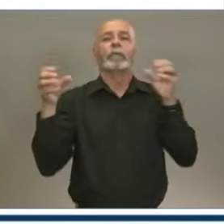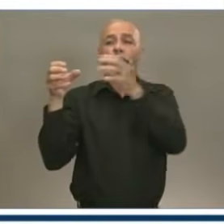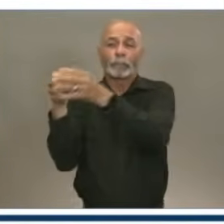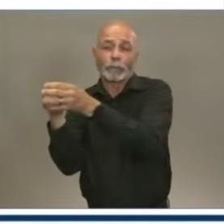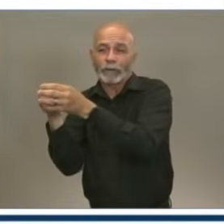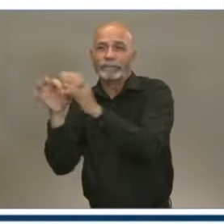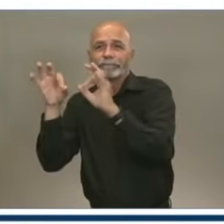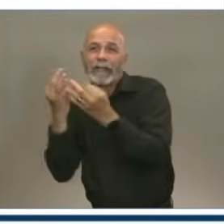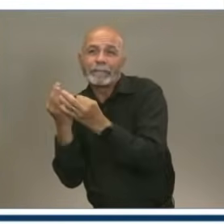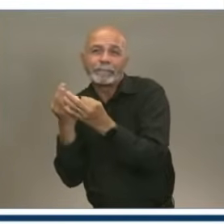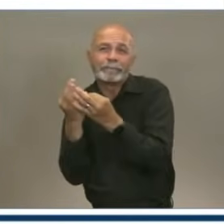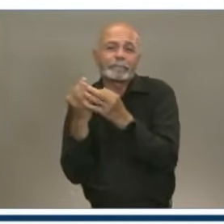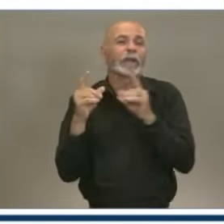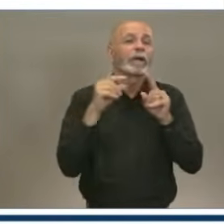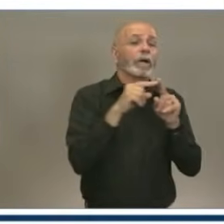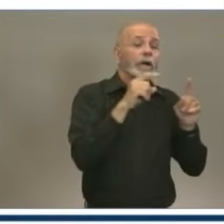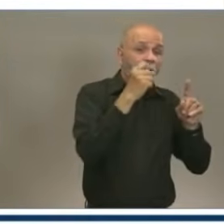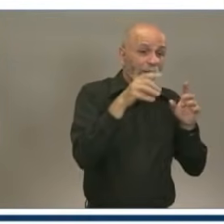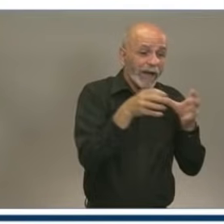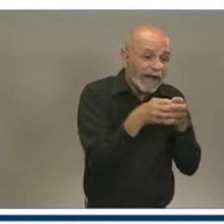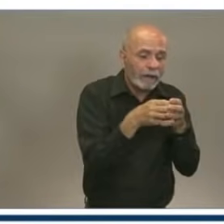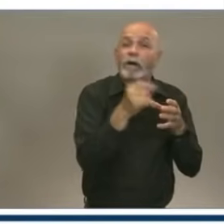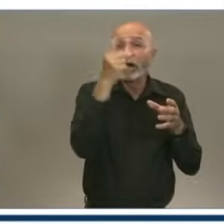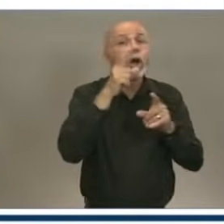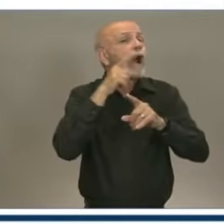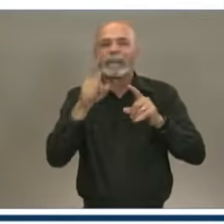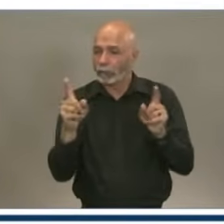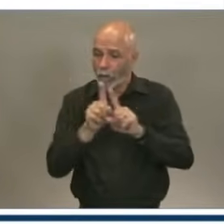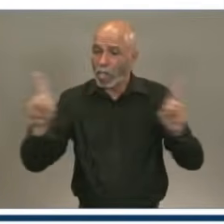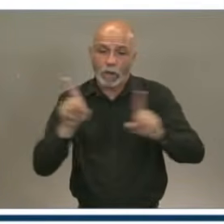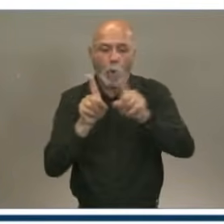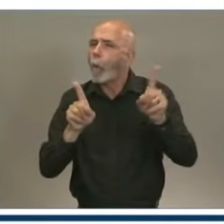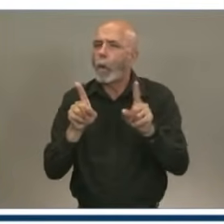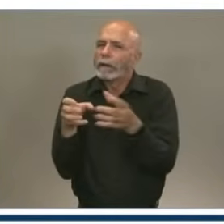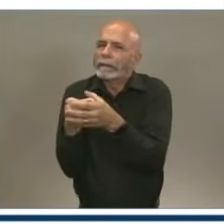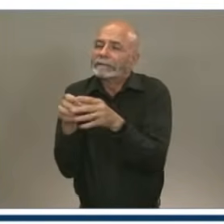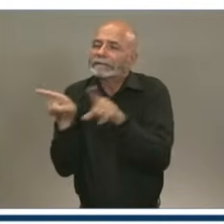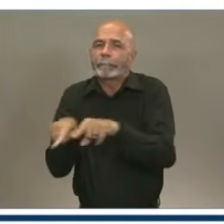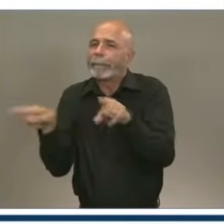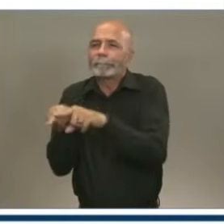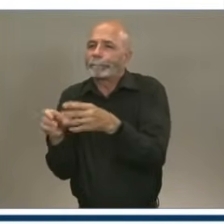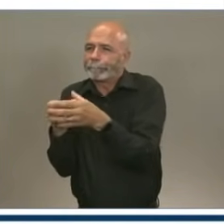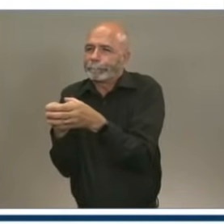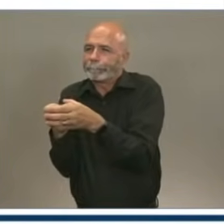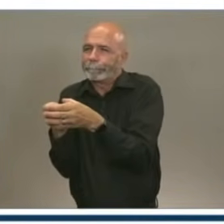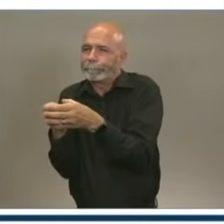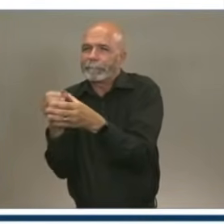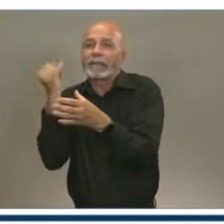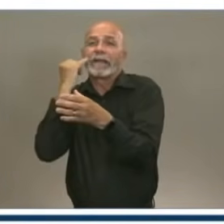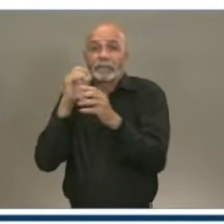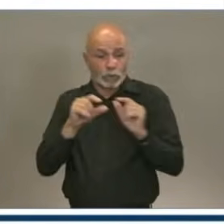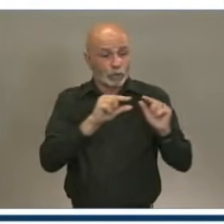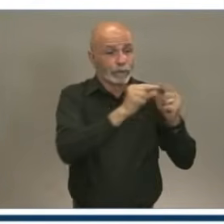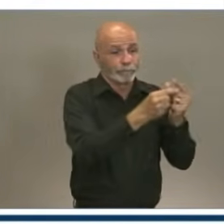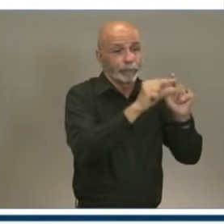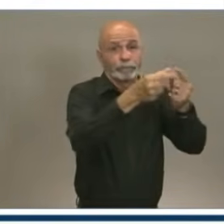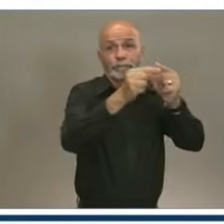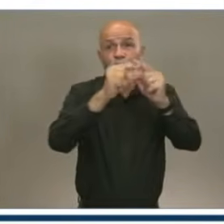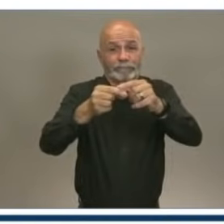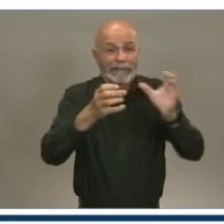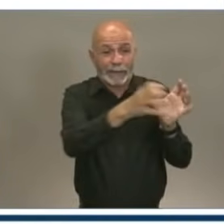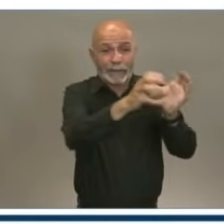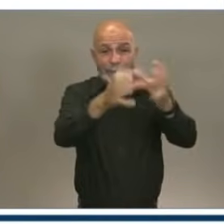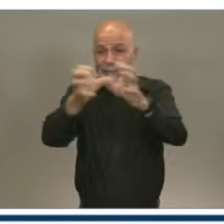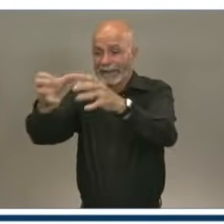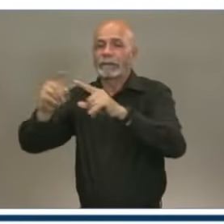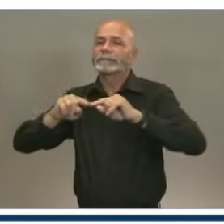have to be physically distanced, but there must be distance between each of these smaller subgroups. And larger venues like